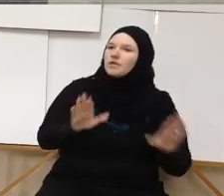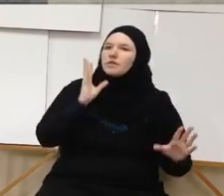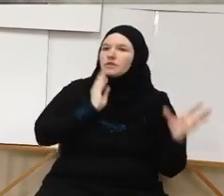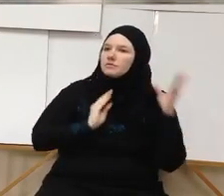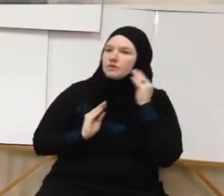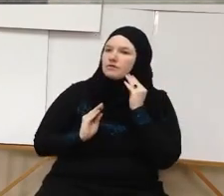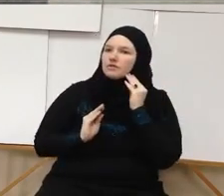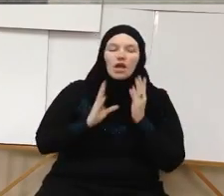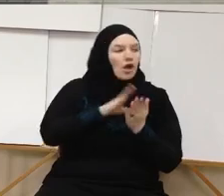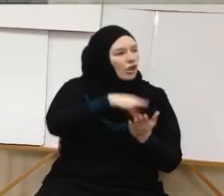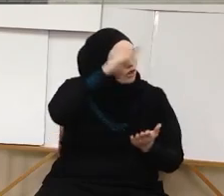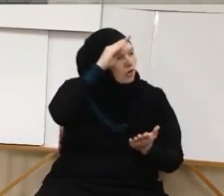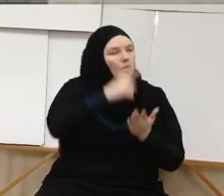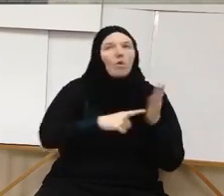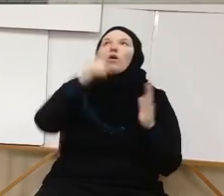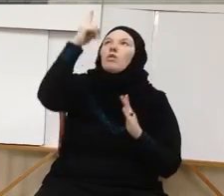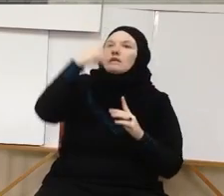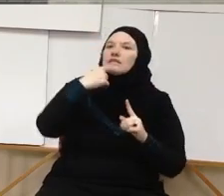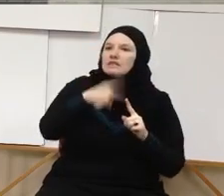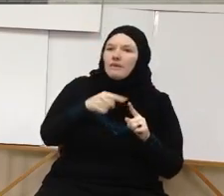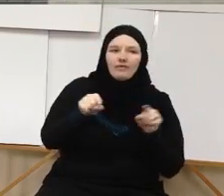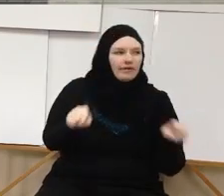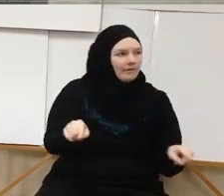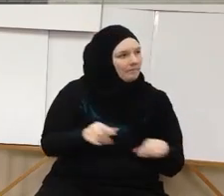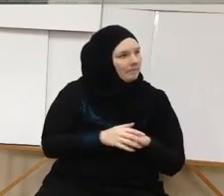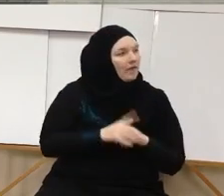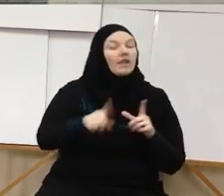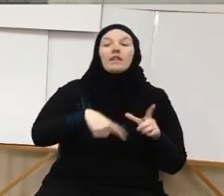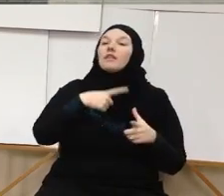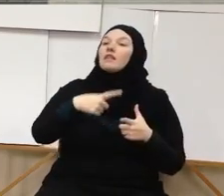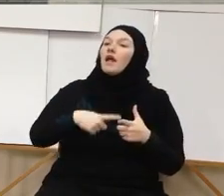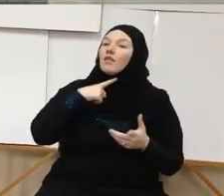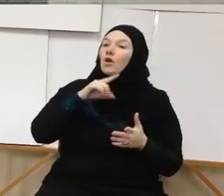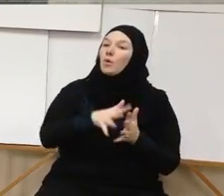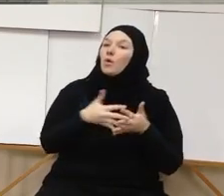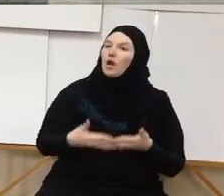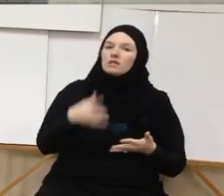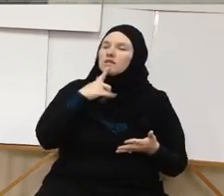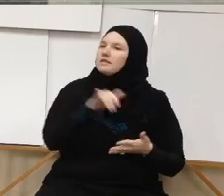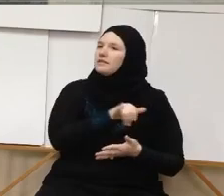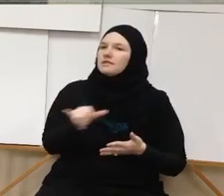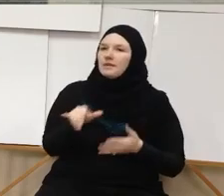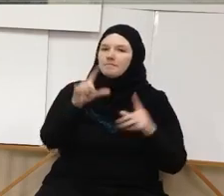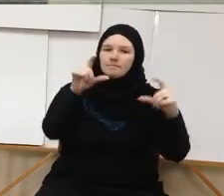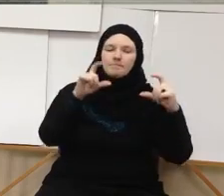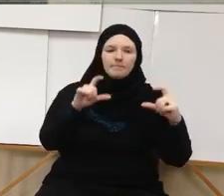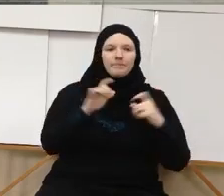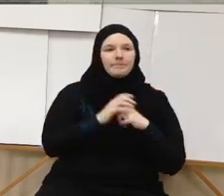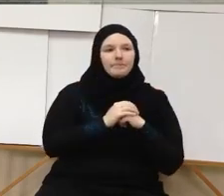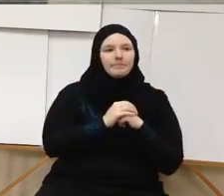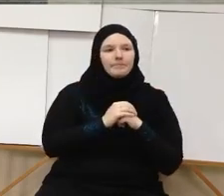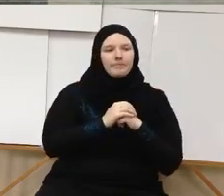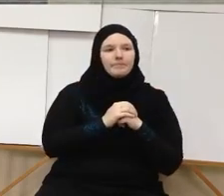learn what Allah says about them. And then the Quran says the same ayah, the following